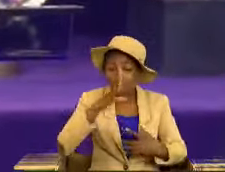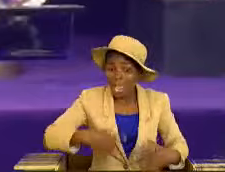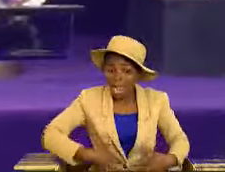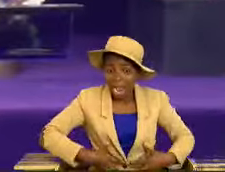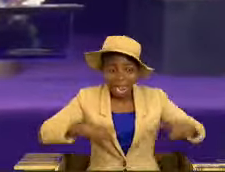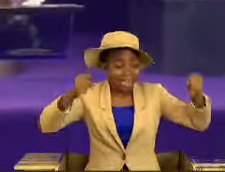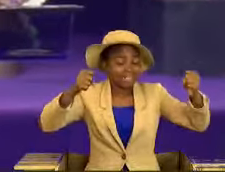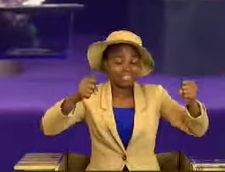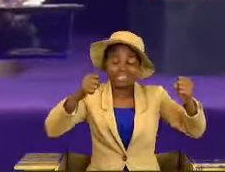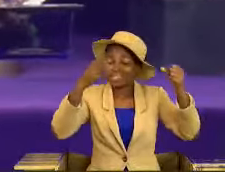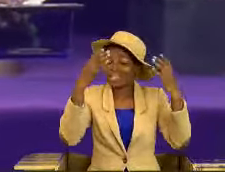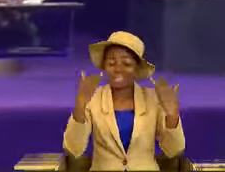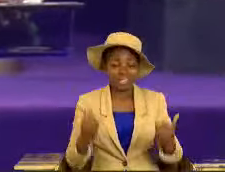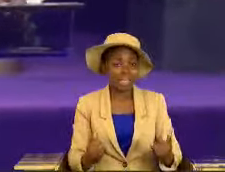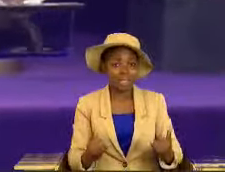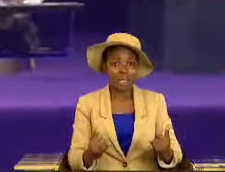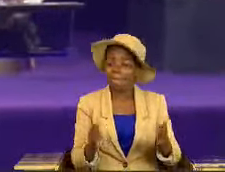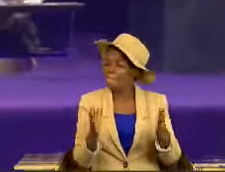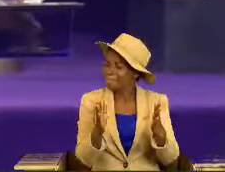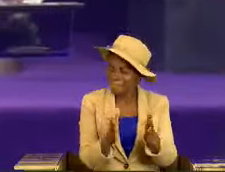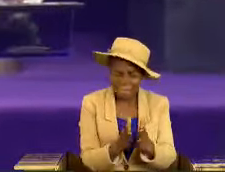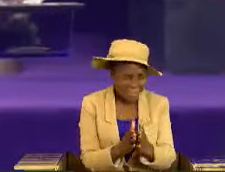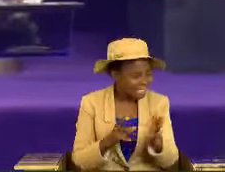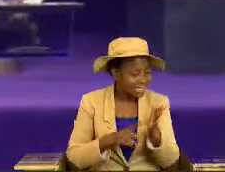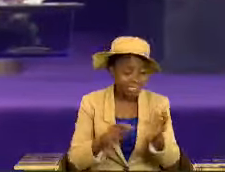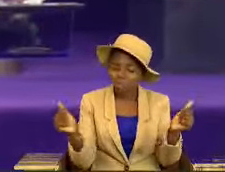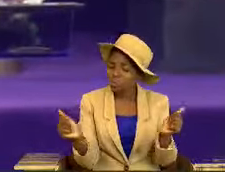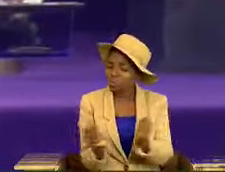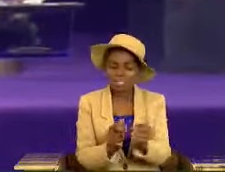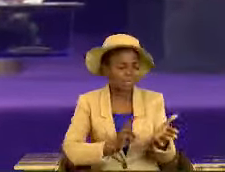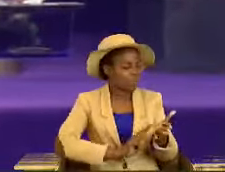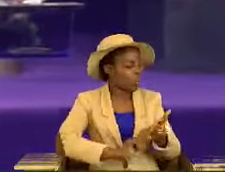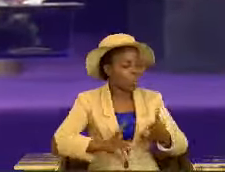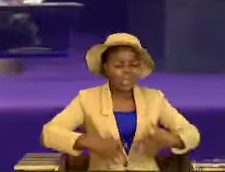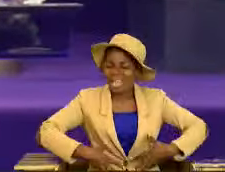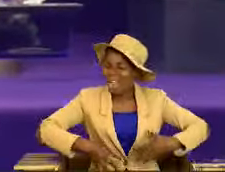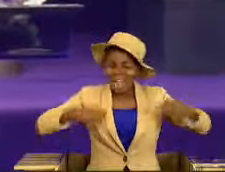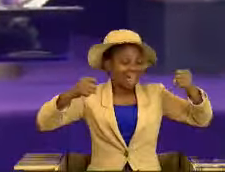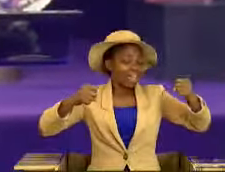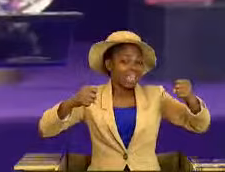now pray this one with ho anger